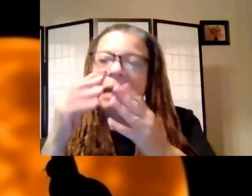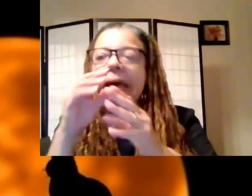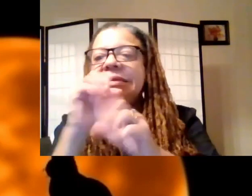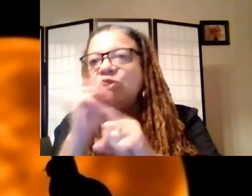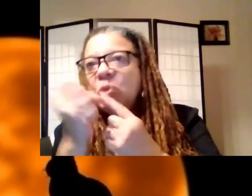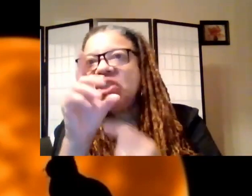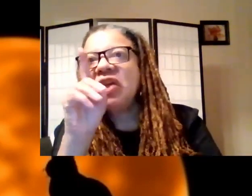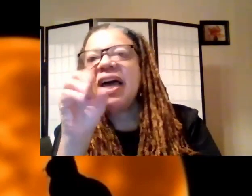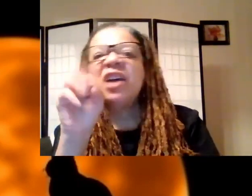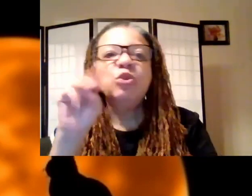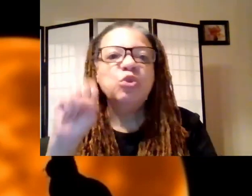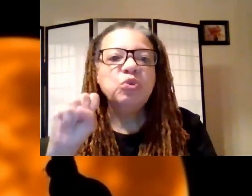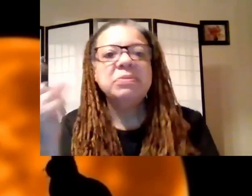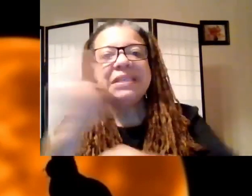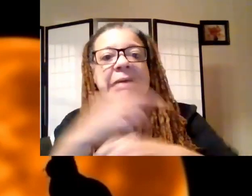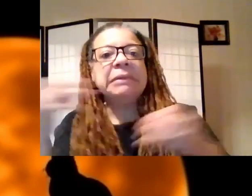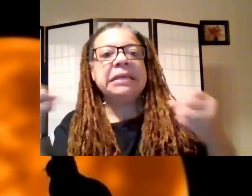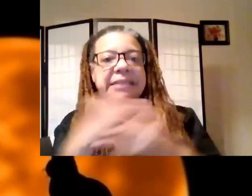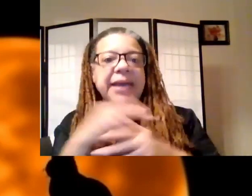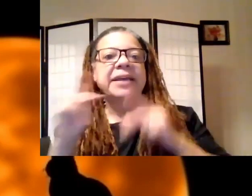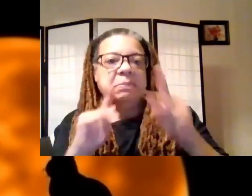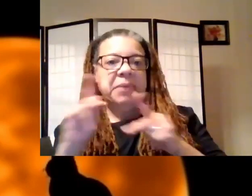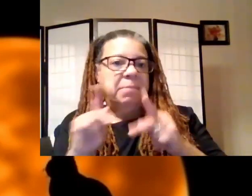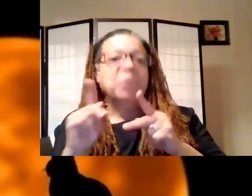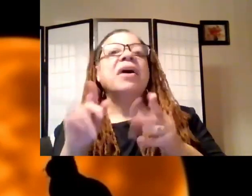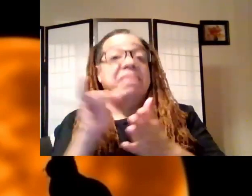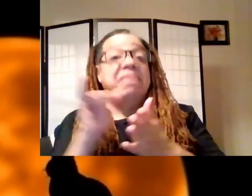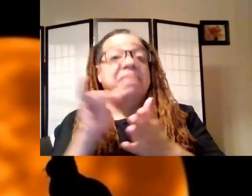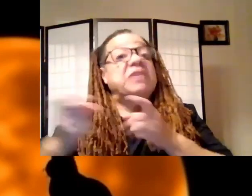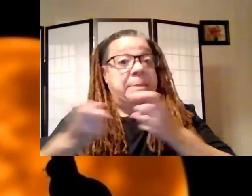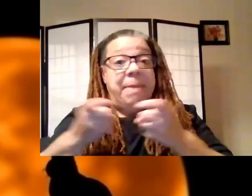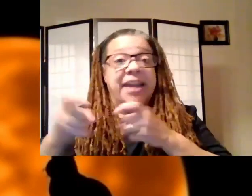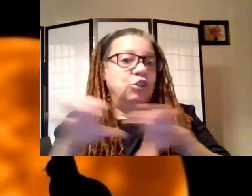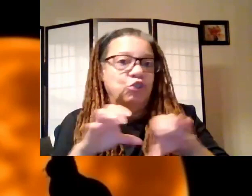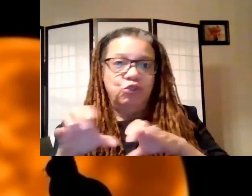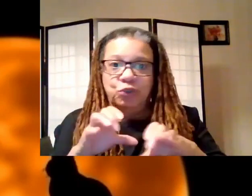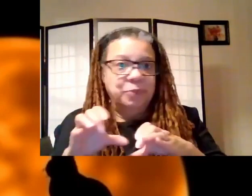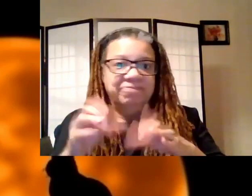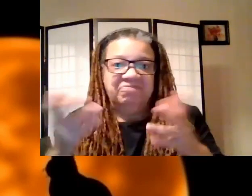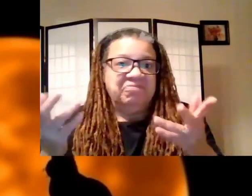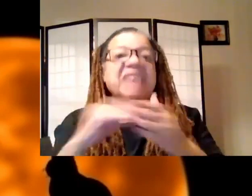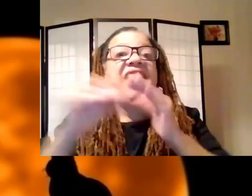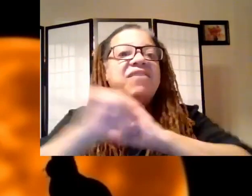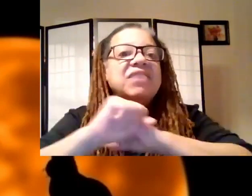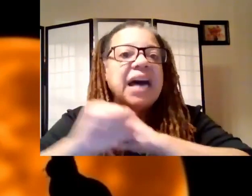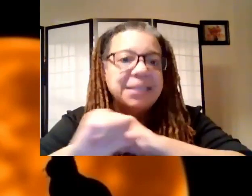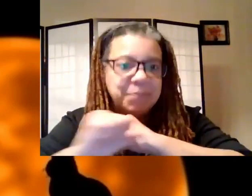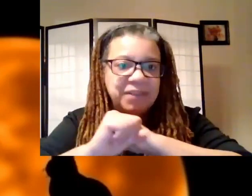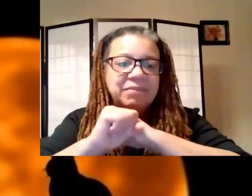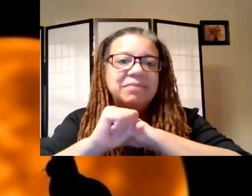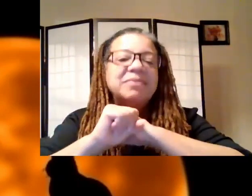that really scares people. And that is what they have managed to get across in their advertisements